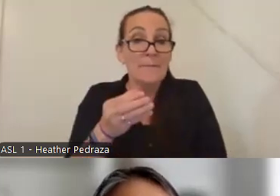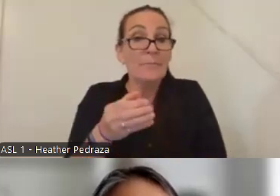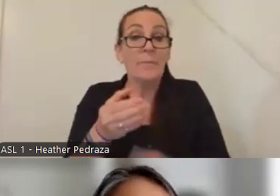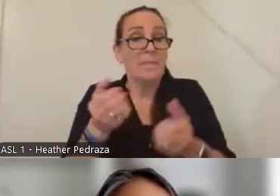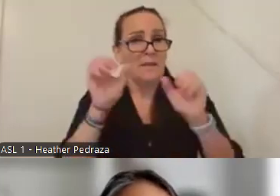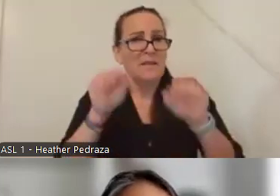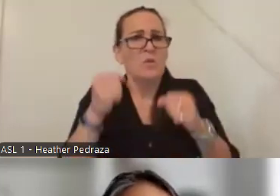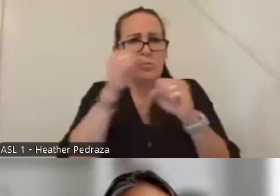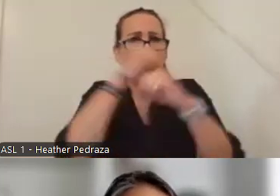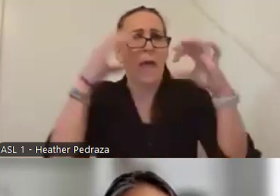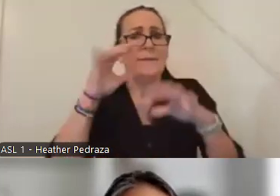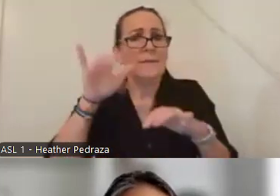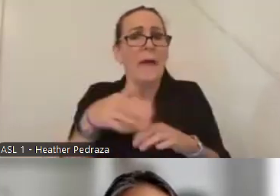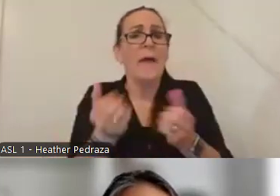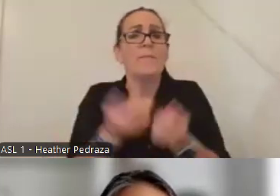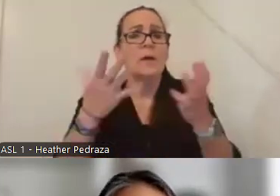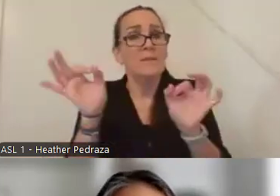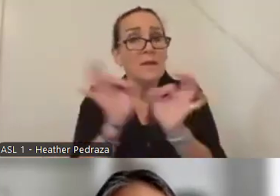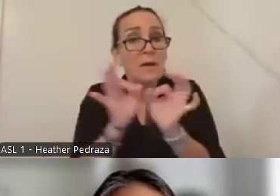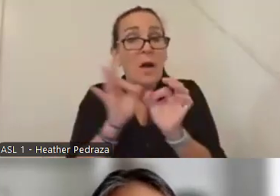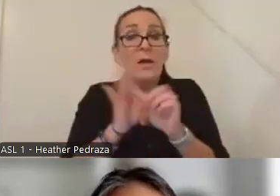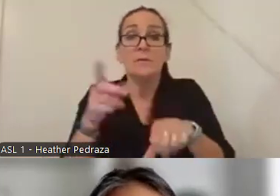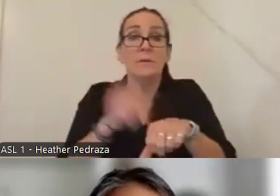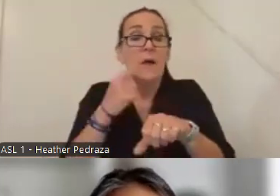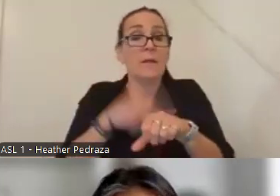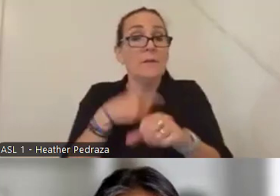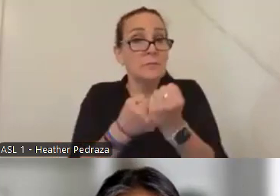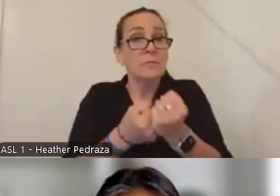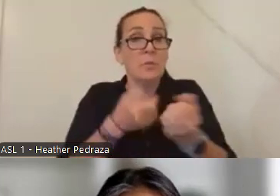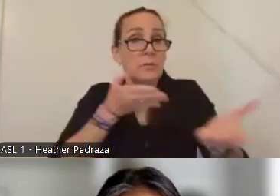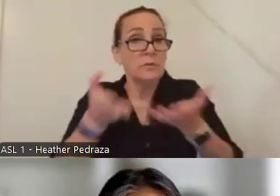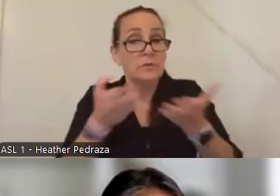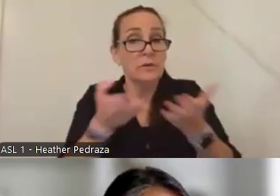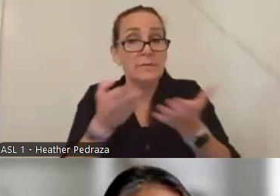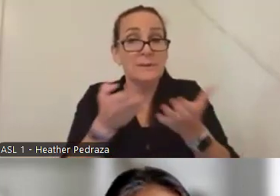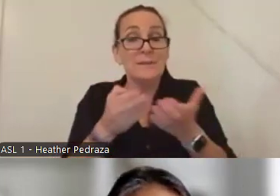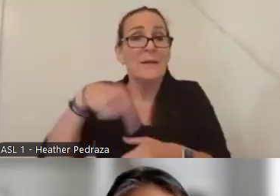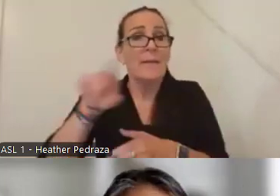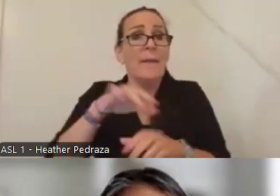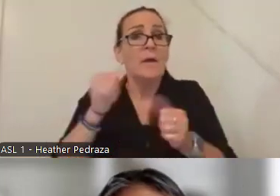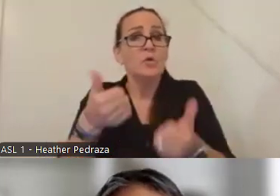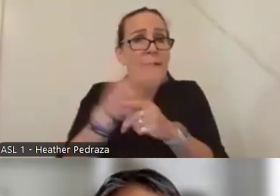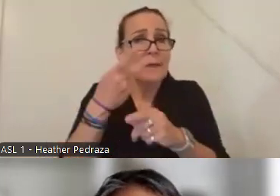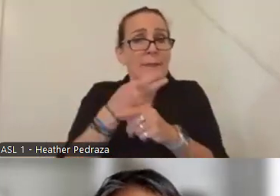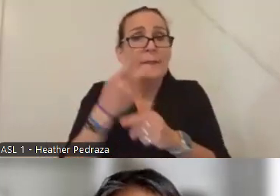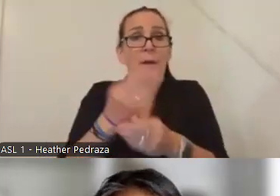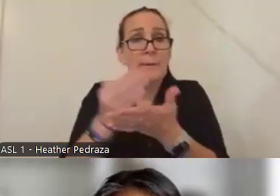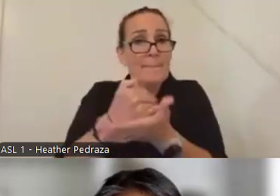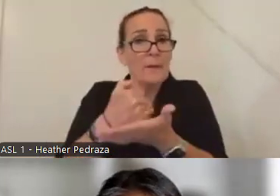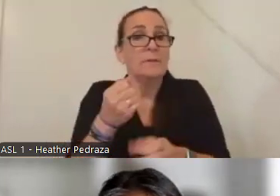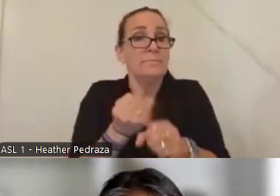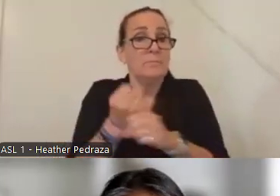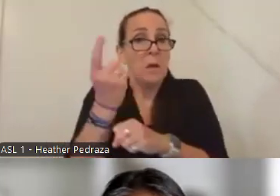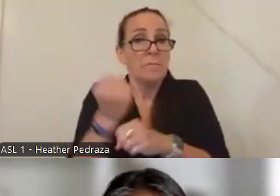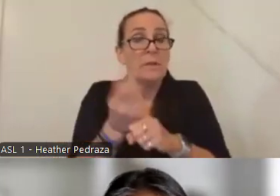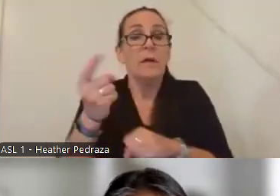was going to cost them to provide long-term supports and services? Like they're calculating a budget every year. The